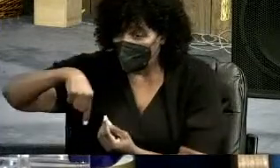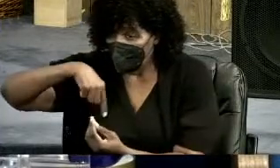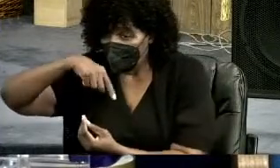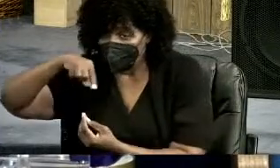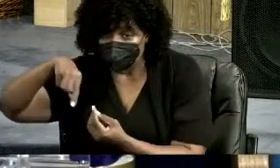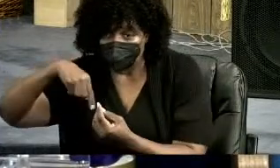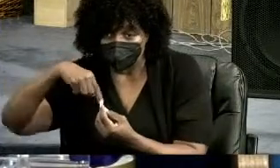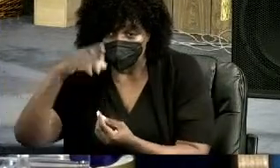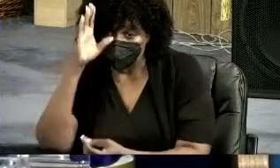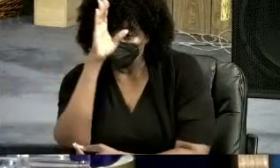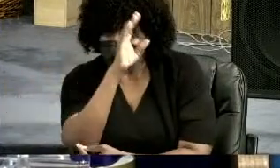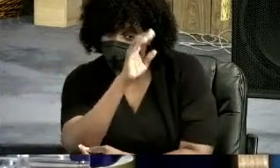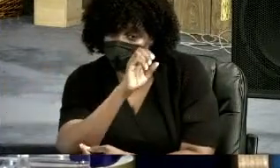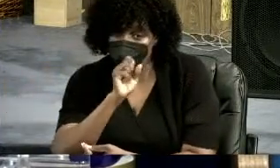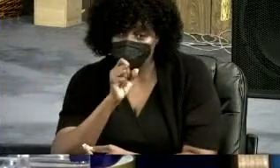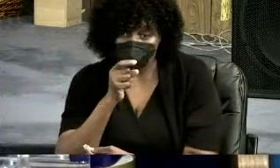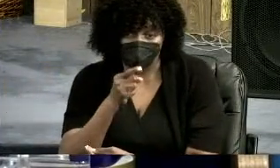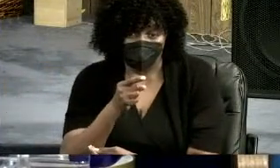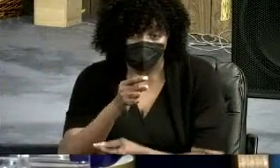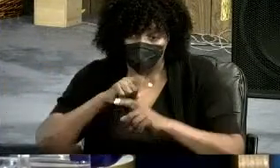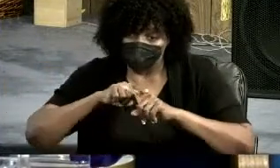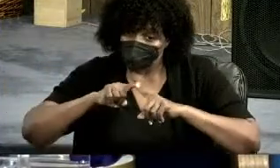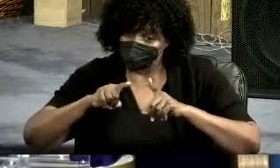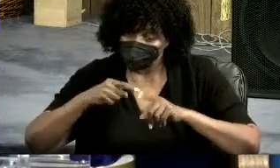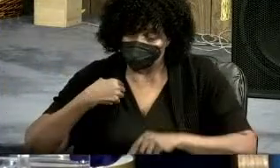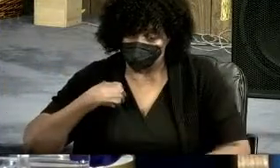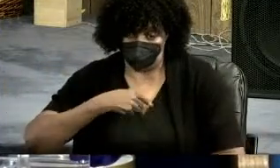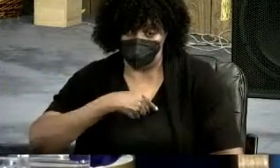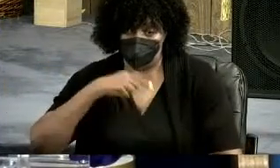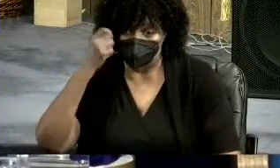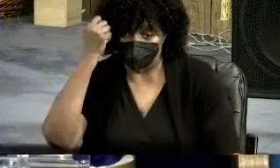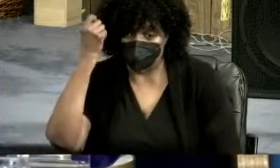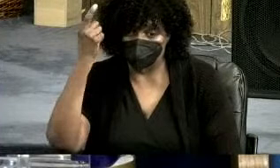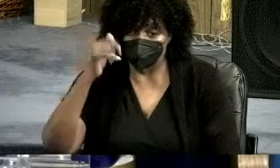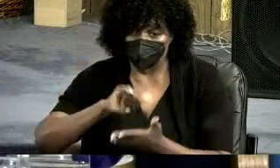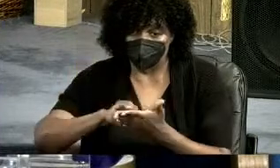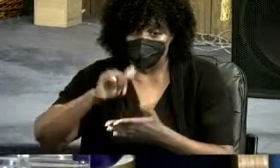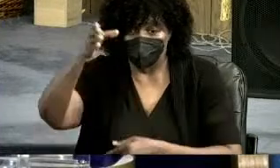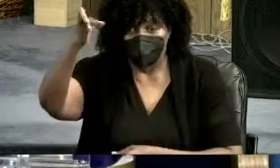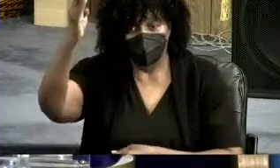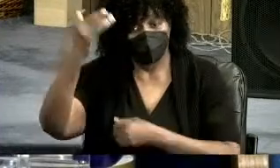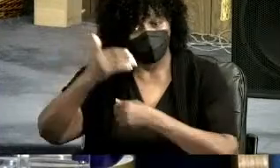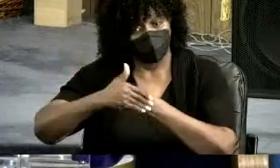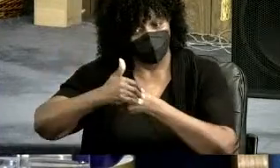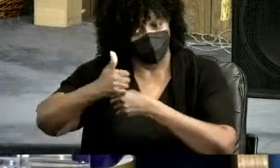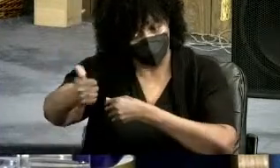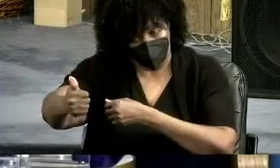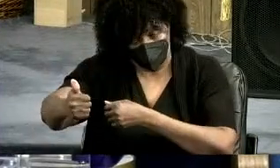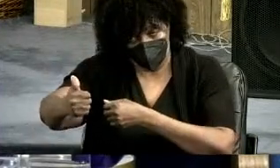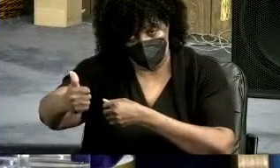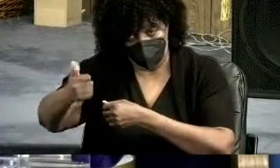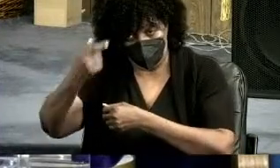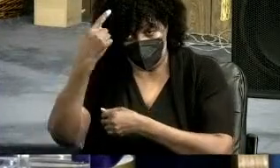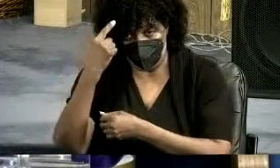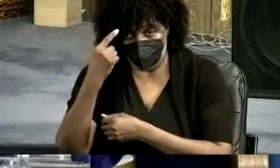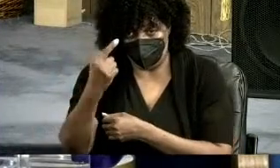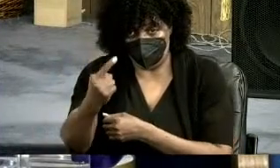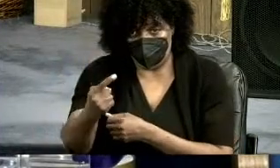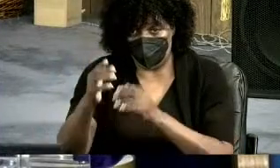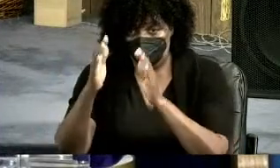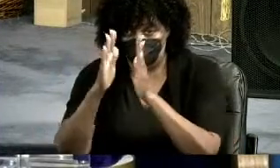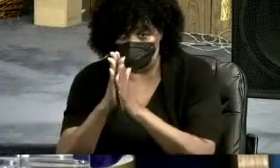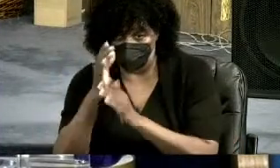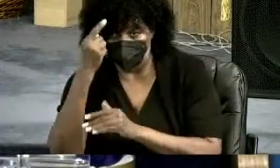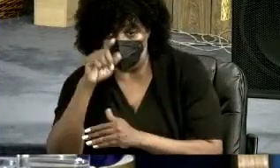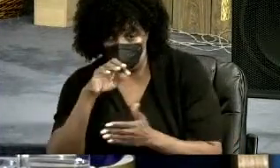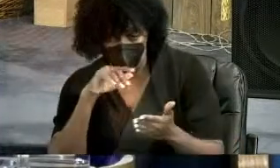you. But we do understand that God has a calling for you. And so we pray for your